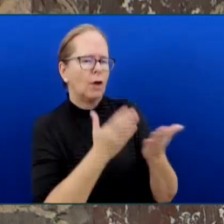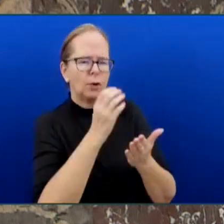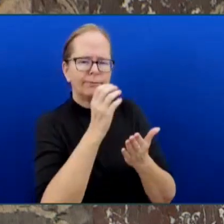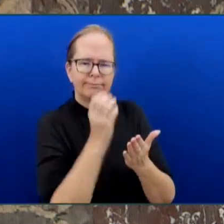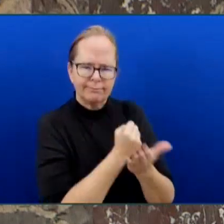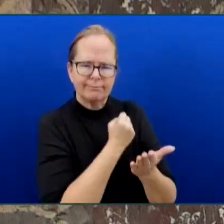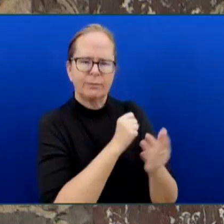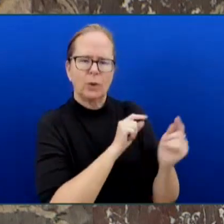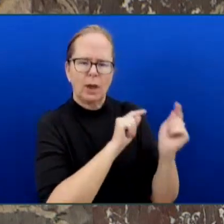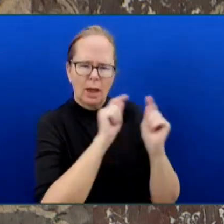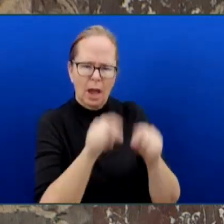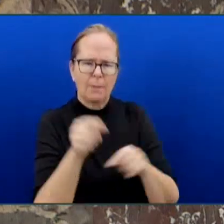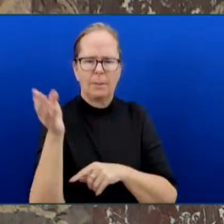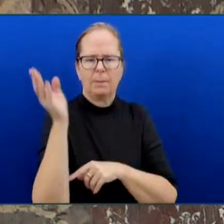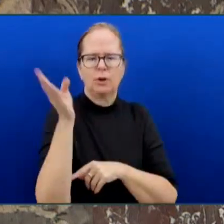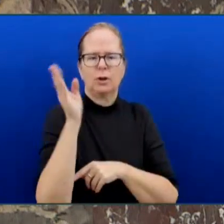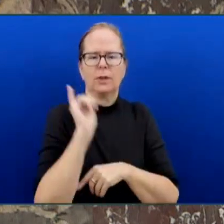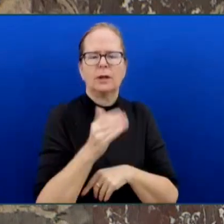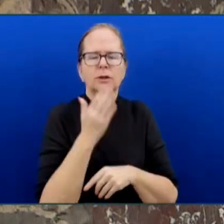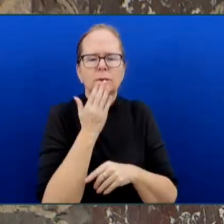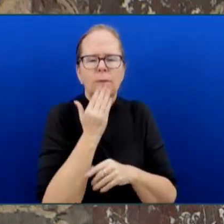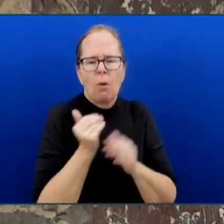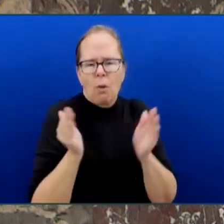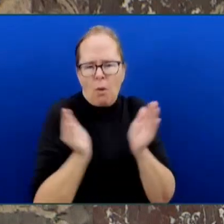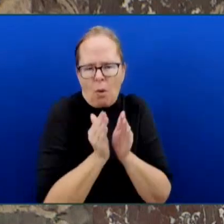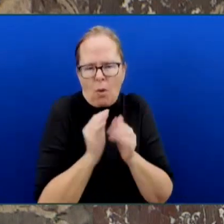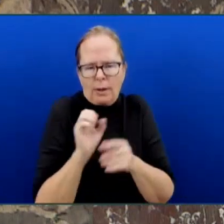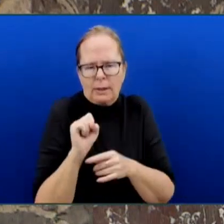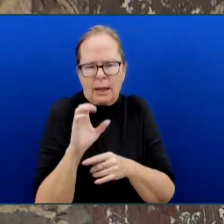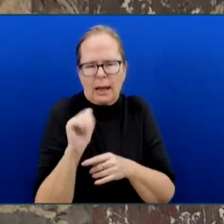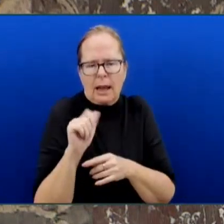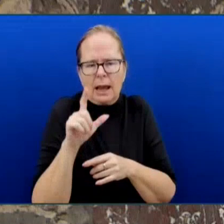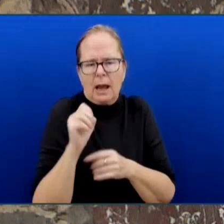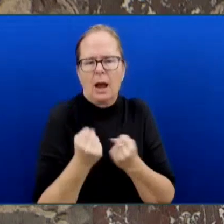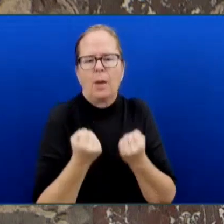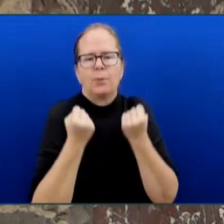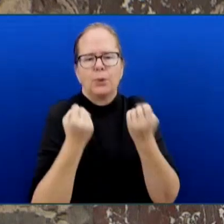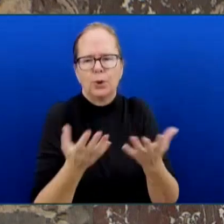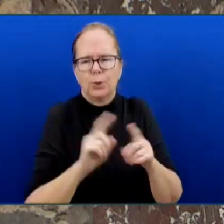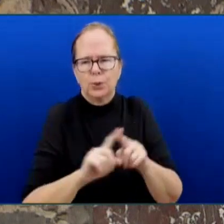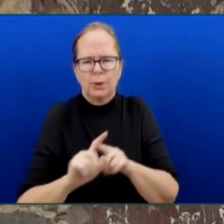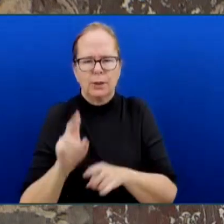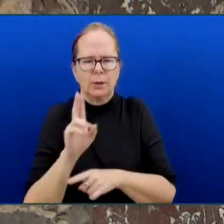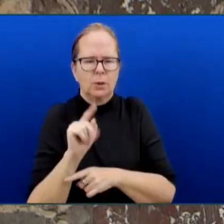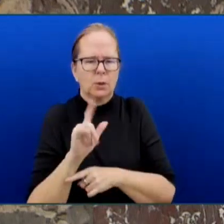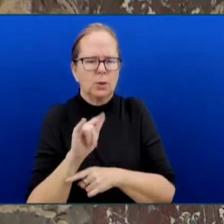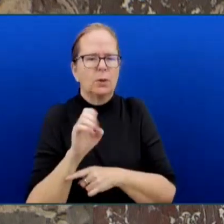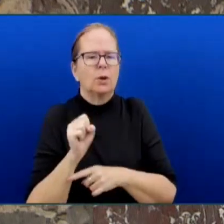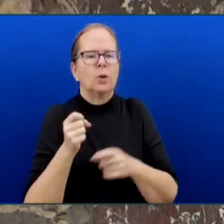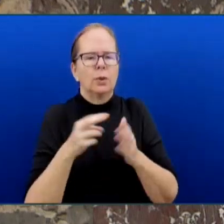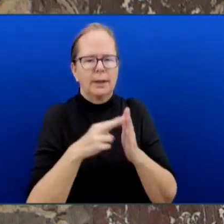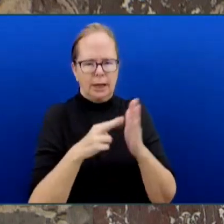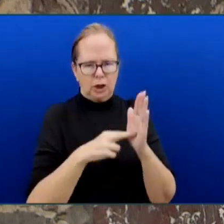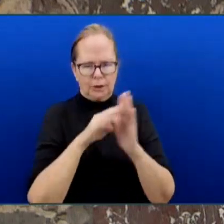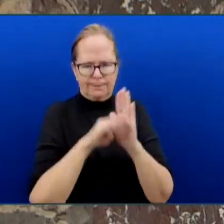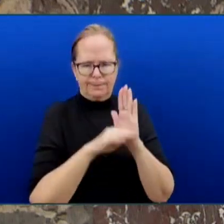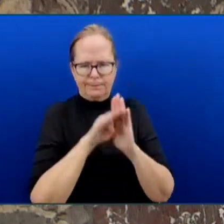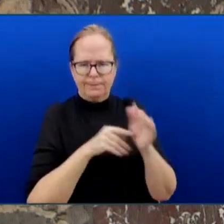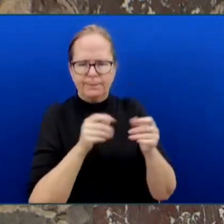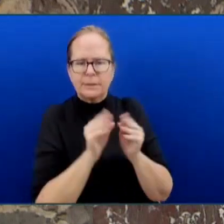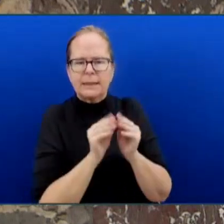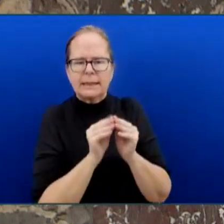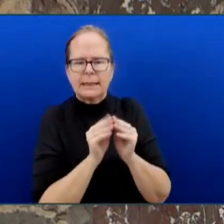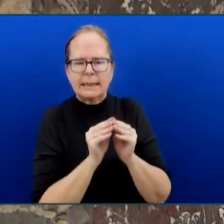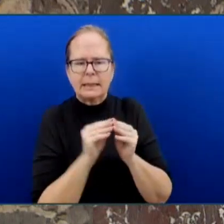housing regulations. As you're aware, we've been advocating for this within our neighborhood, in our city. We deeply appreciate your dedication. A letter